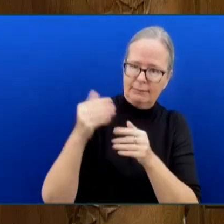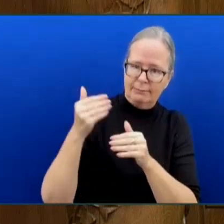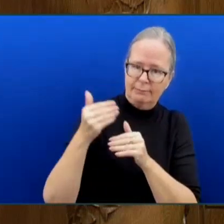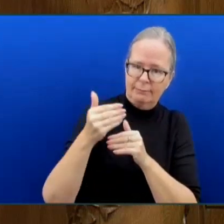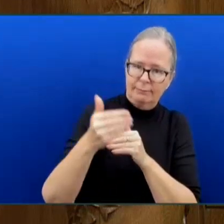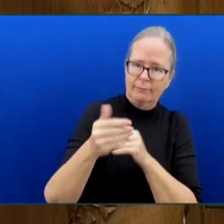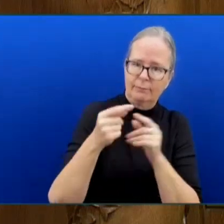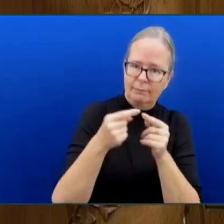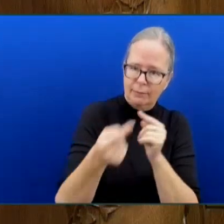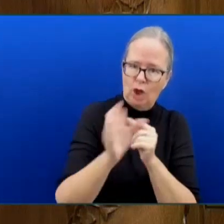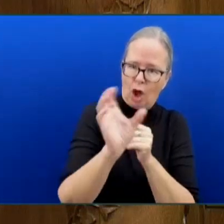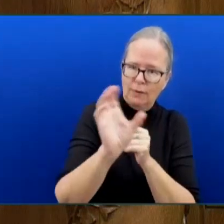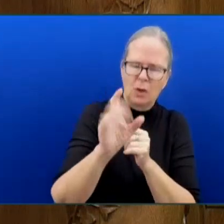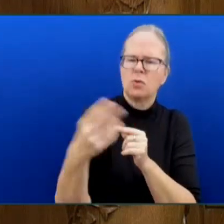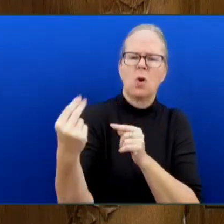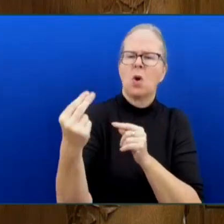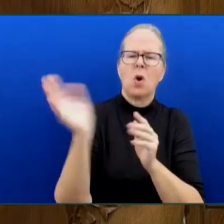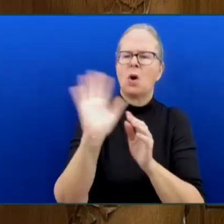Minister has the floor.